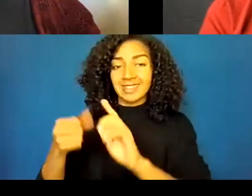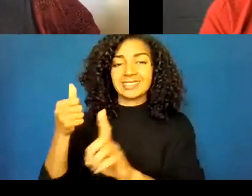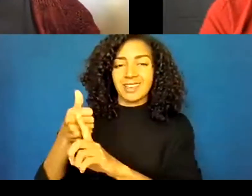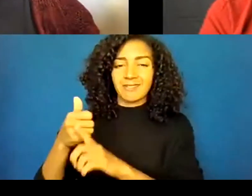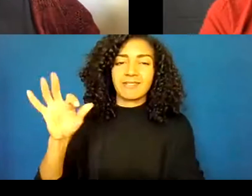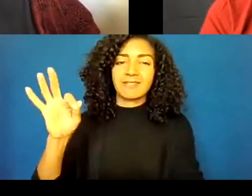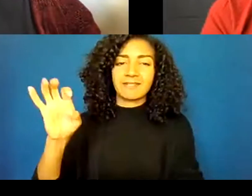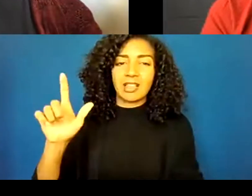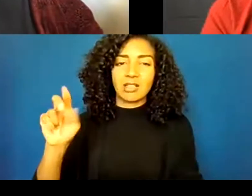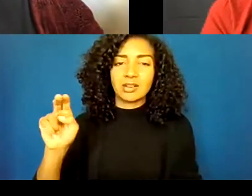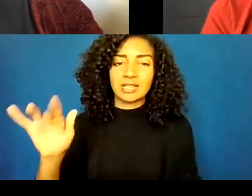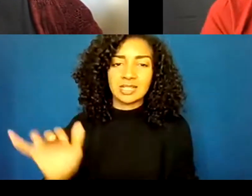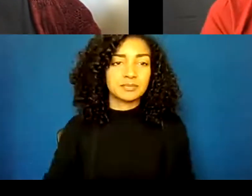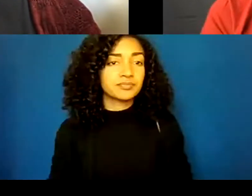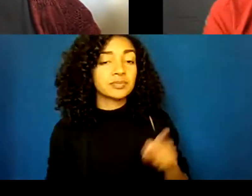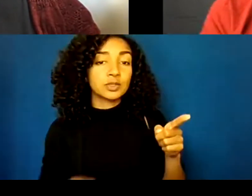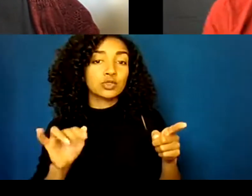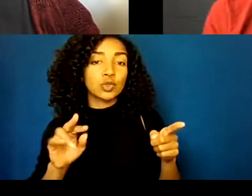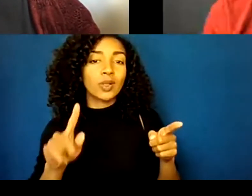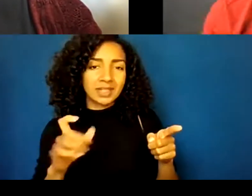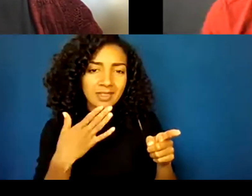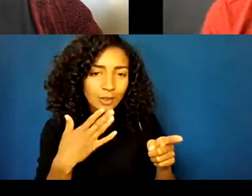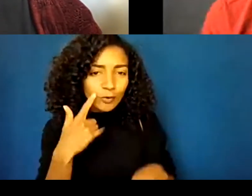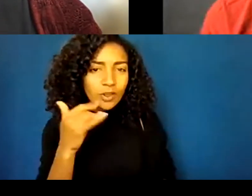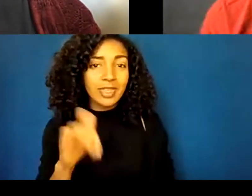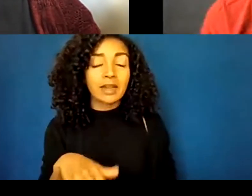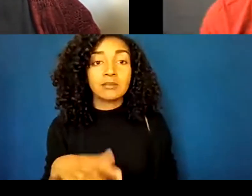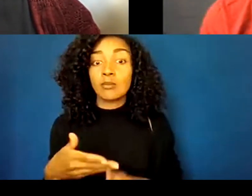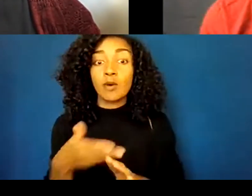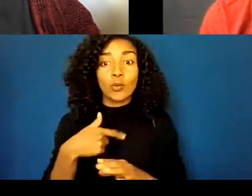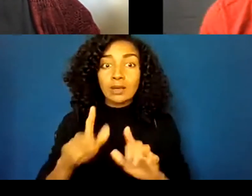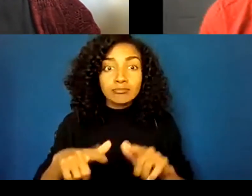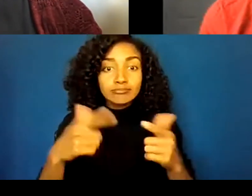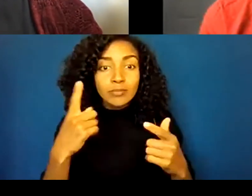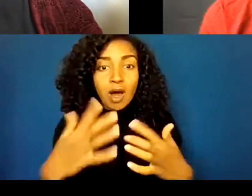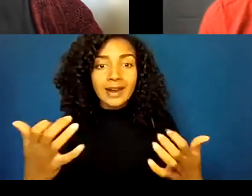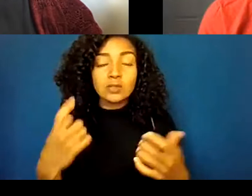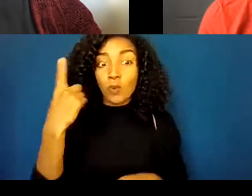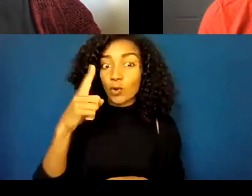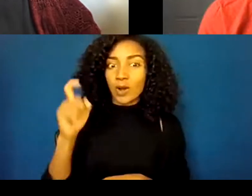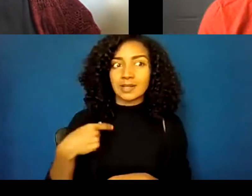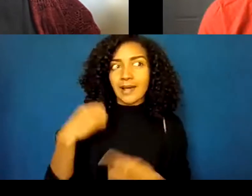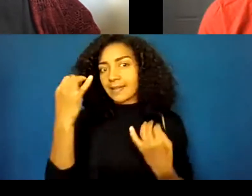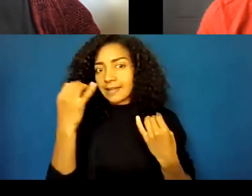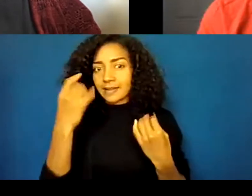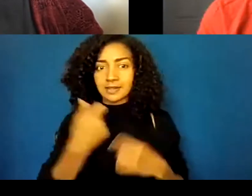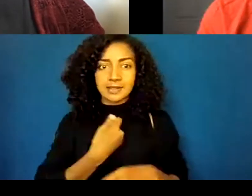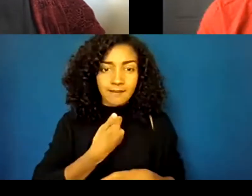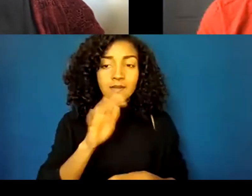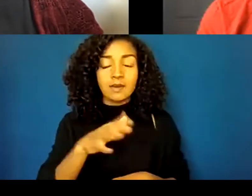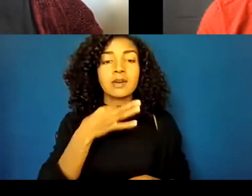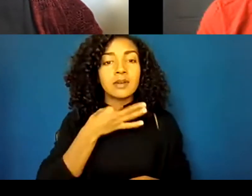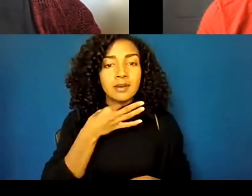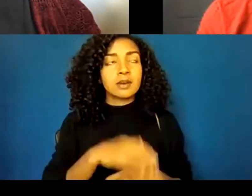You for that. Before we open it up, there's just one kind of question that had been kind of bubbling on my mind on when we're thinking